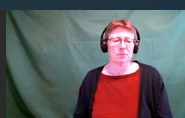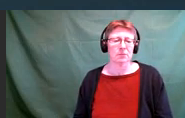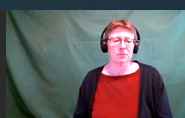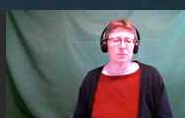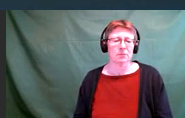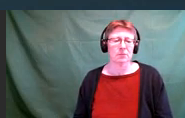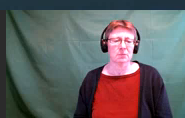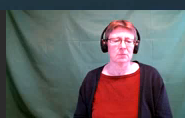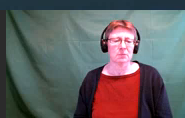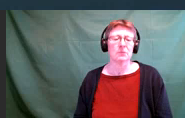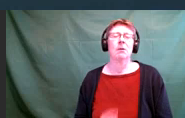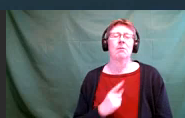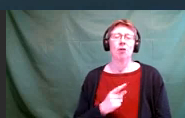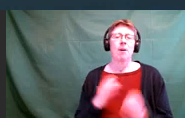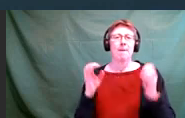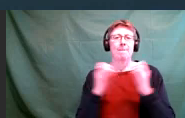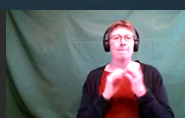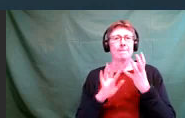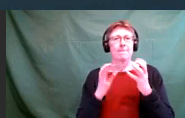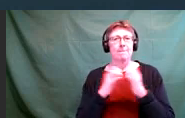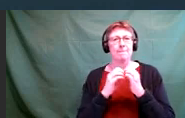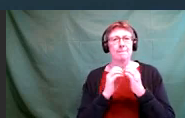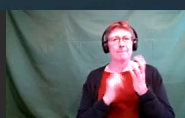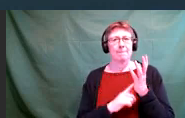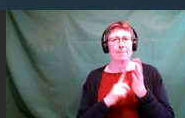We've got bubbles and crashes.